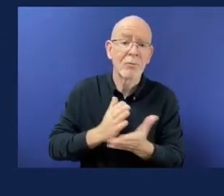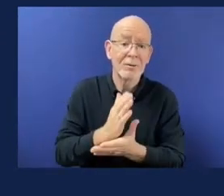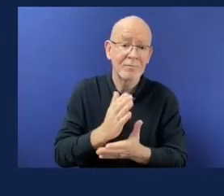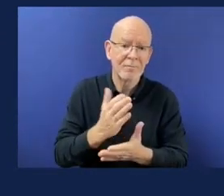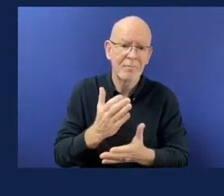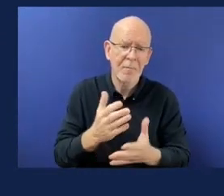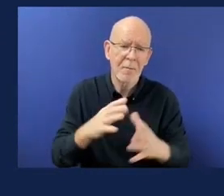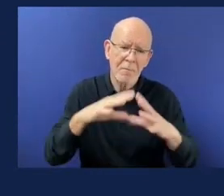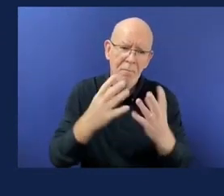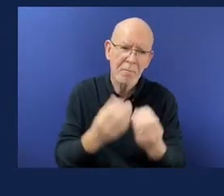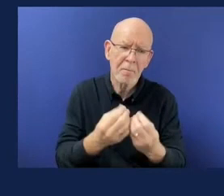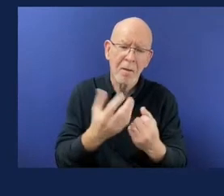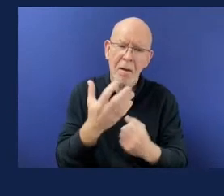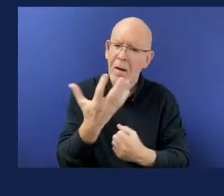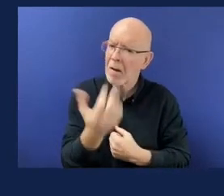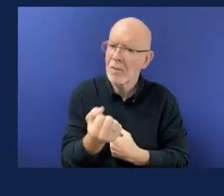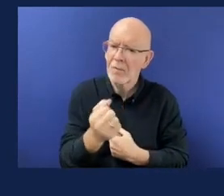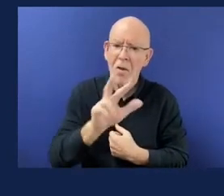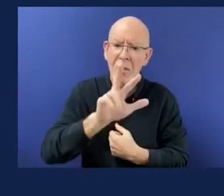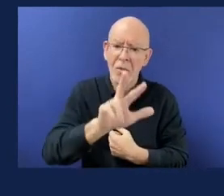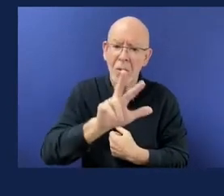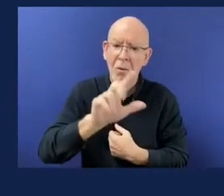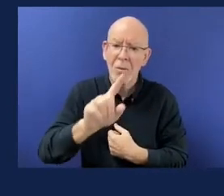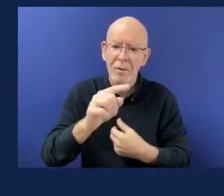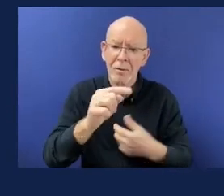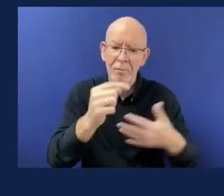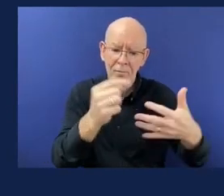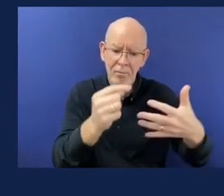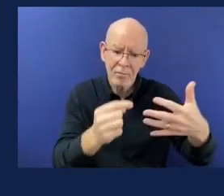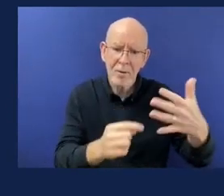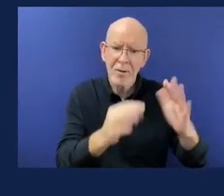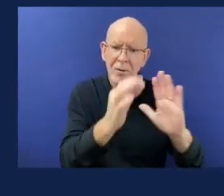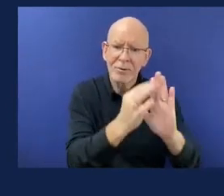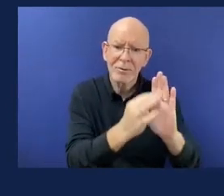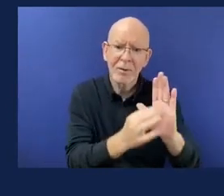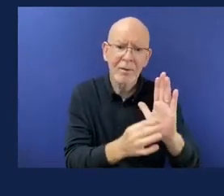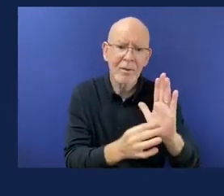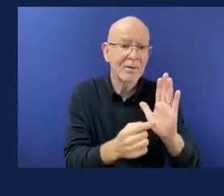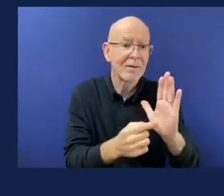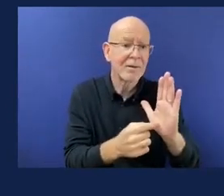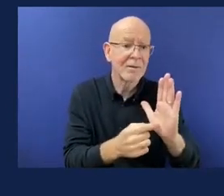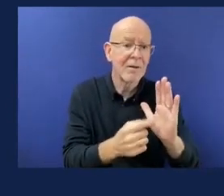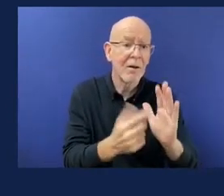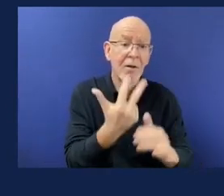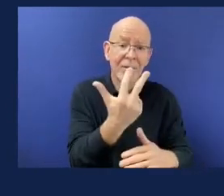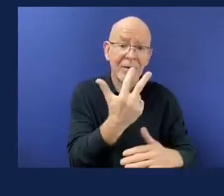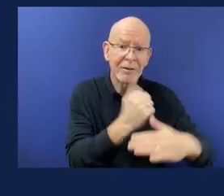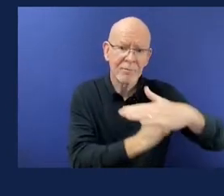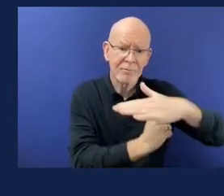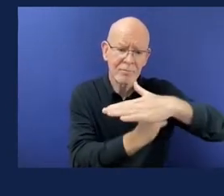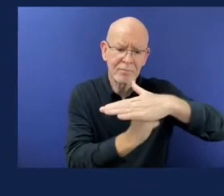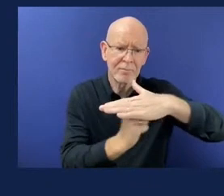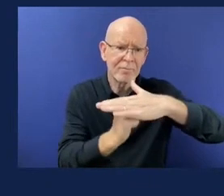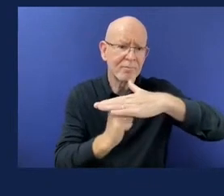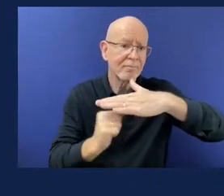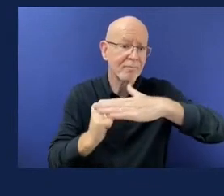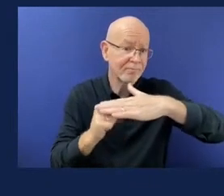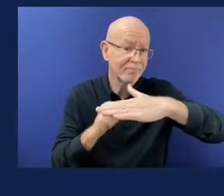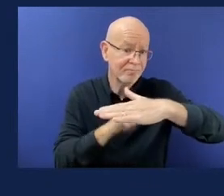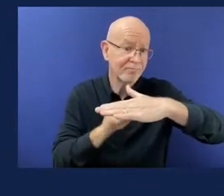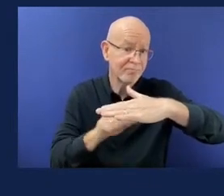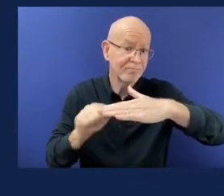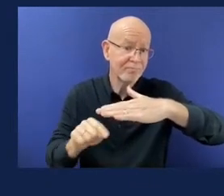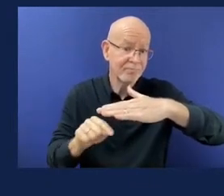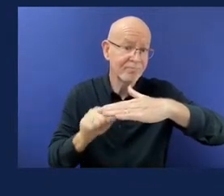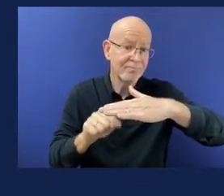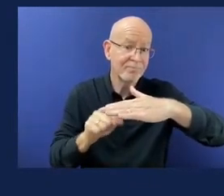rights harms, including by businesses, the business responsibility to respect human rights,